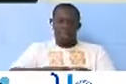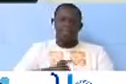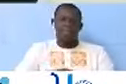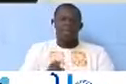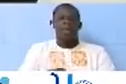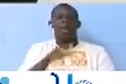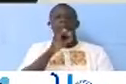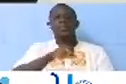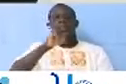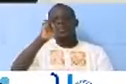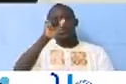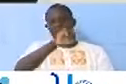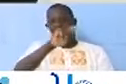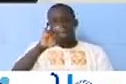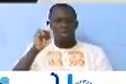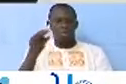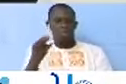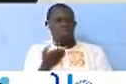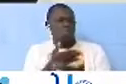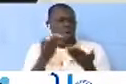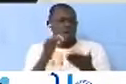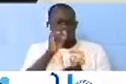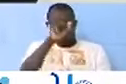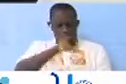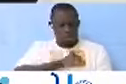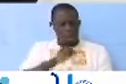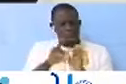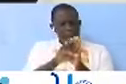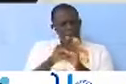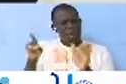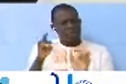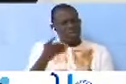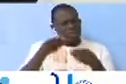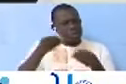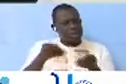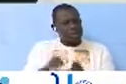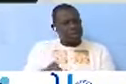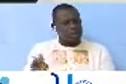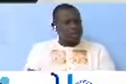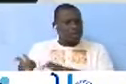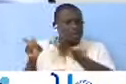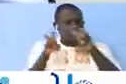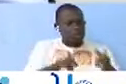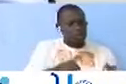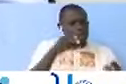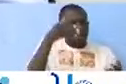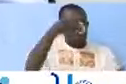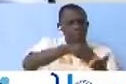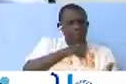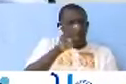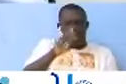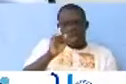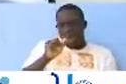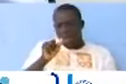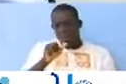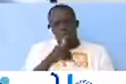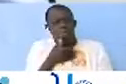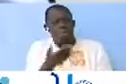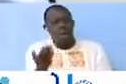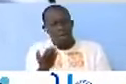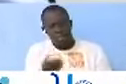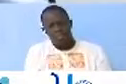the premises of the NIA? Mr. Sanneh, still a money asabu, it's a phone call, it's a business, it's a Julia, it's a NIA lesson,